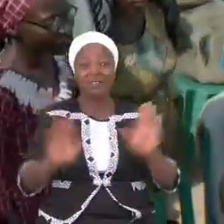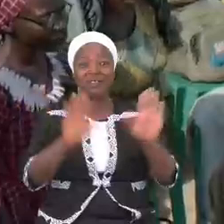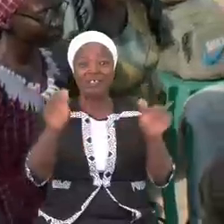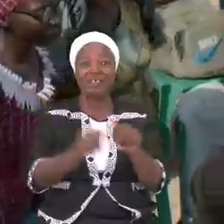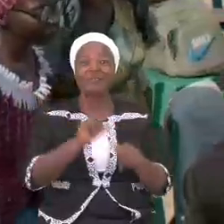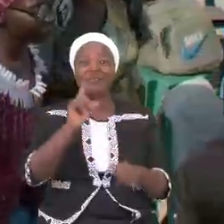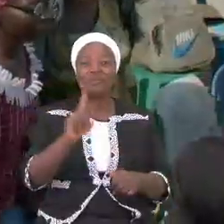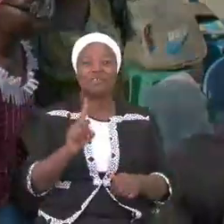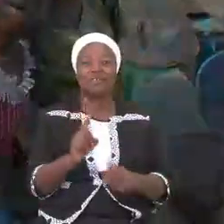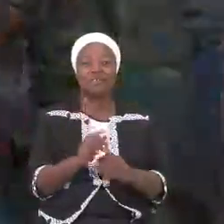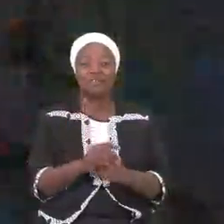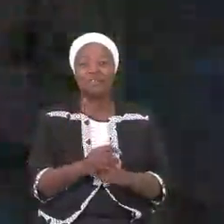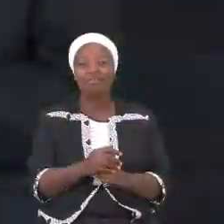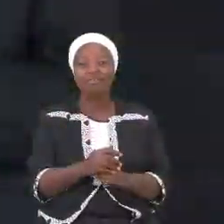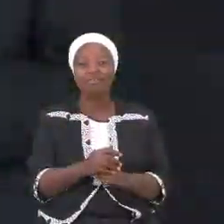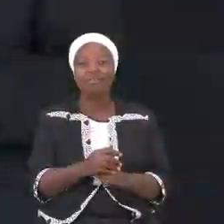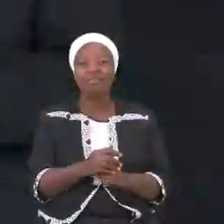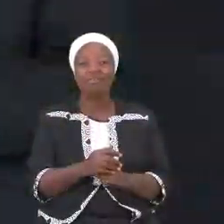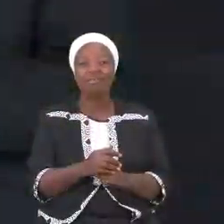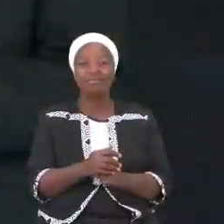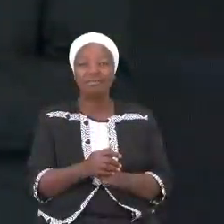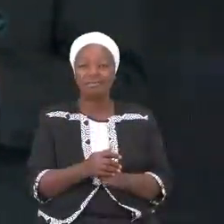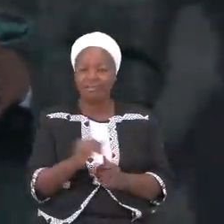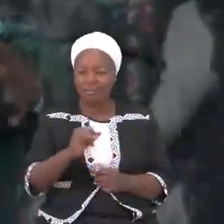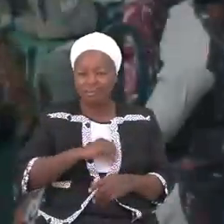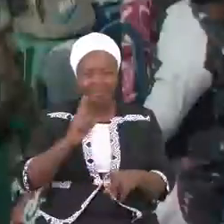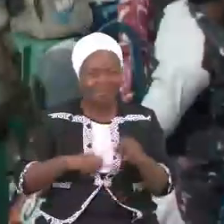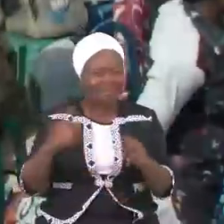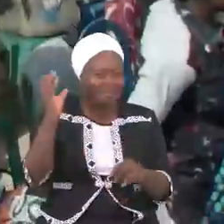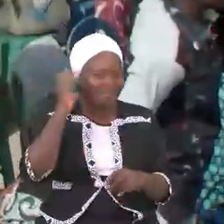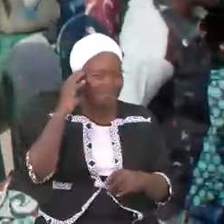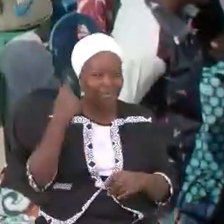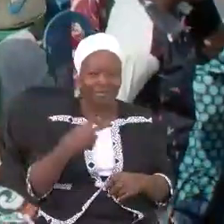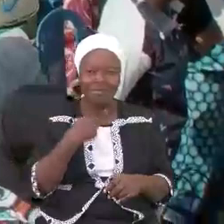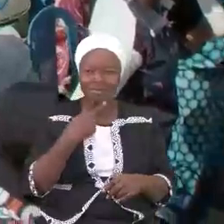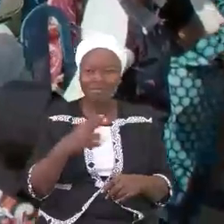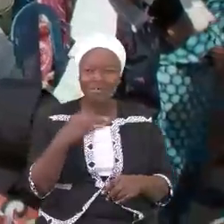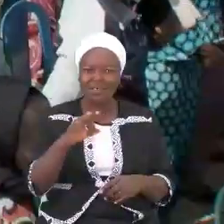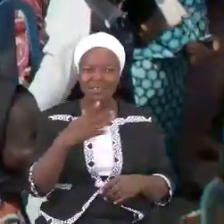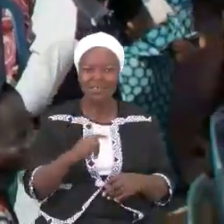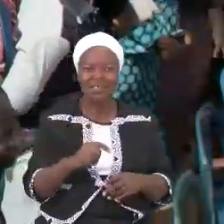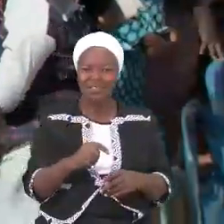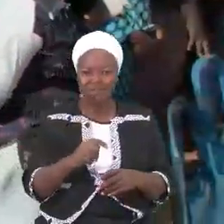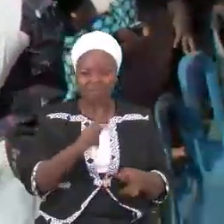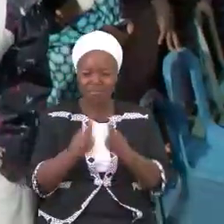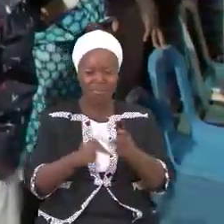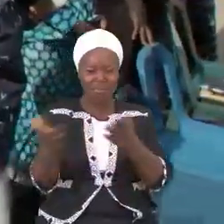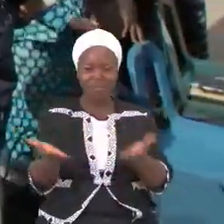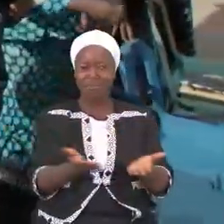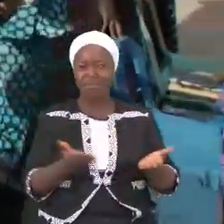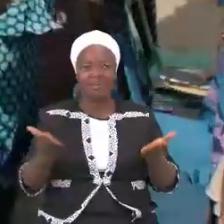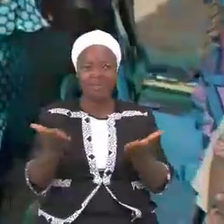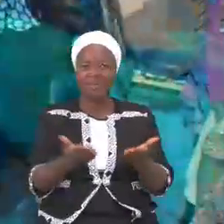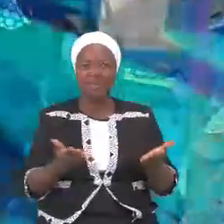I can't hear the voice of the Alpha GCK location at this